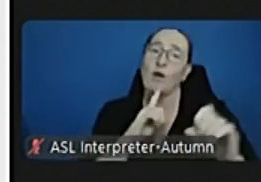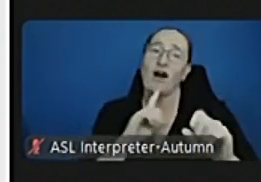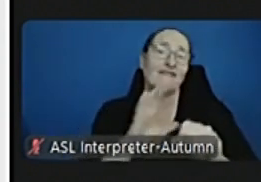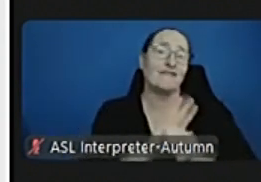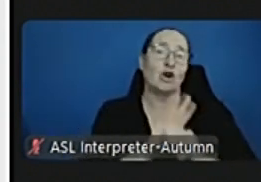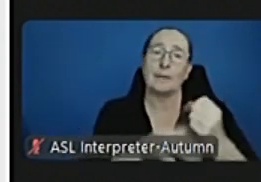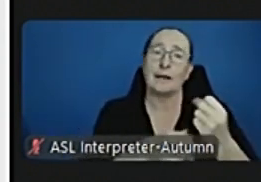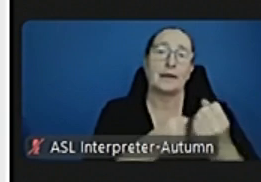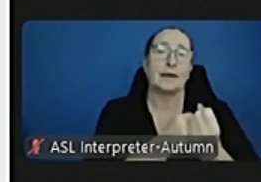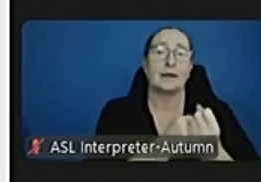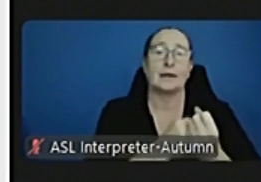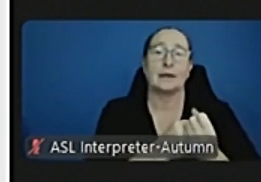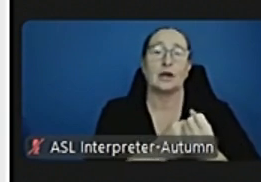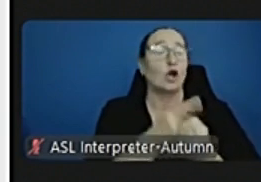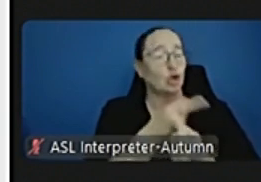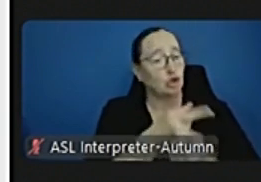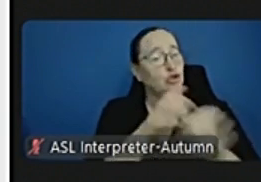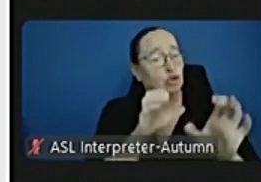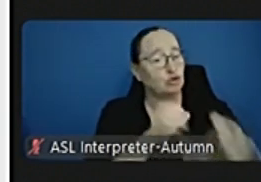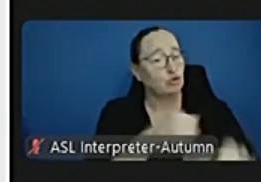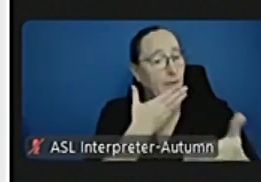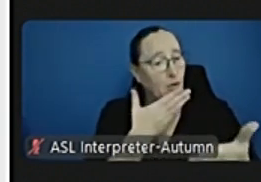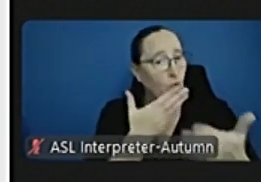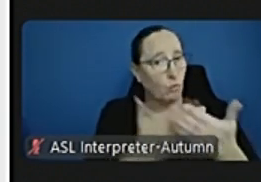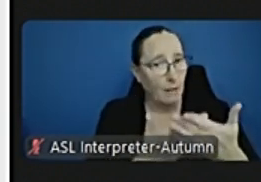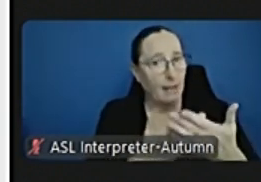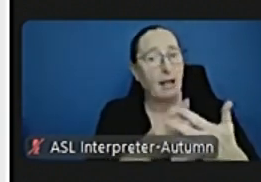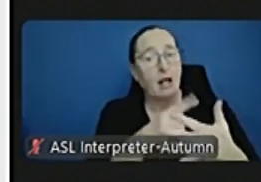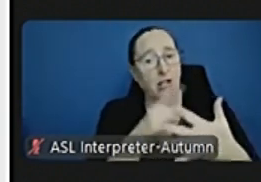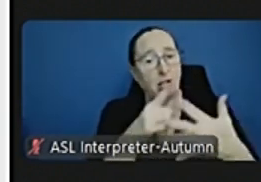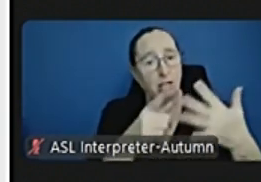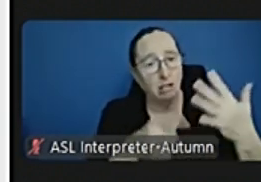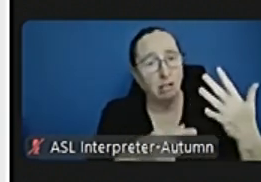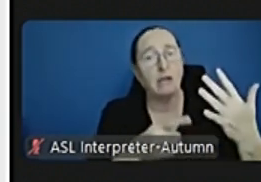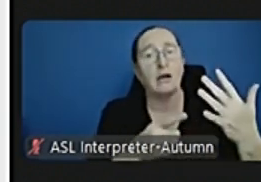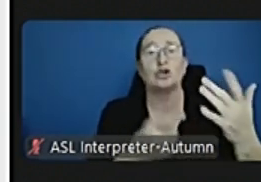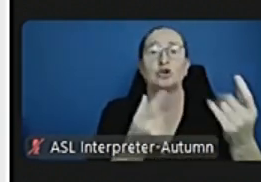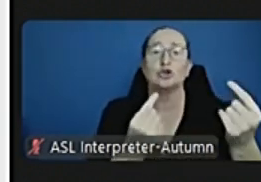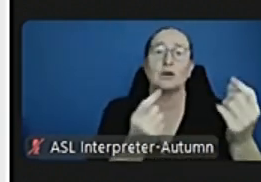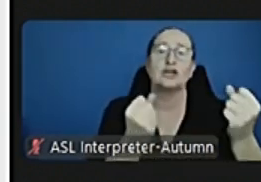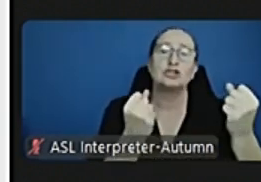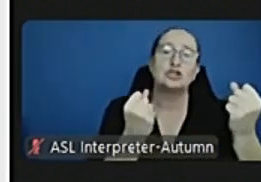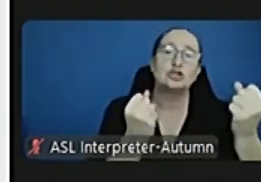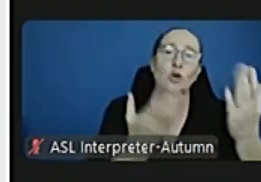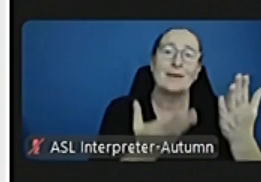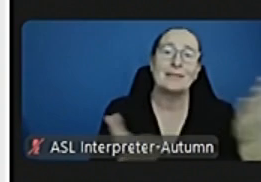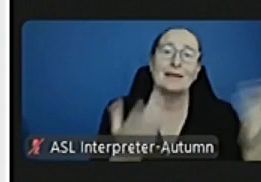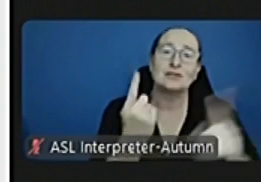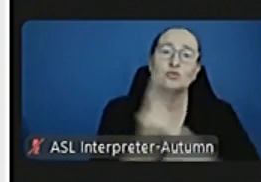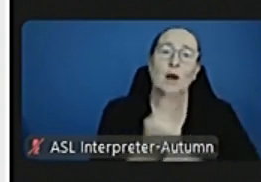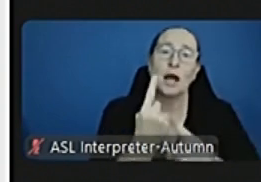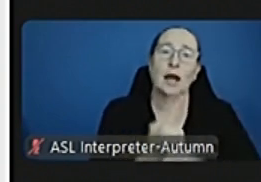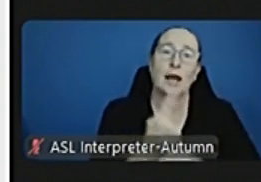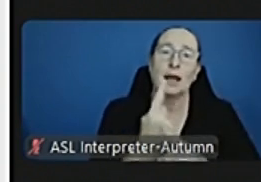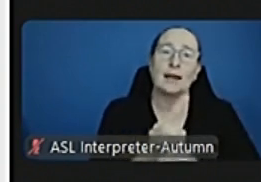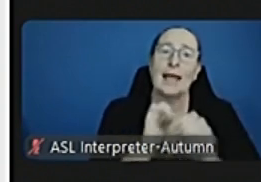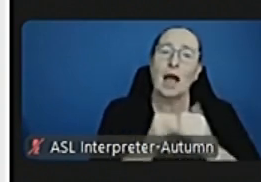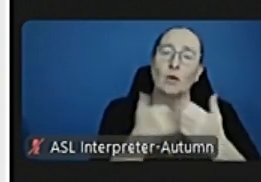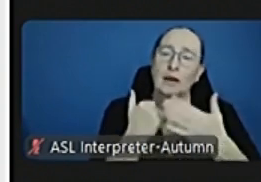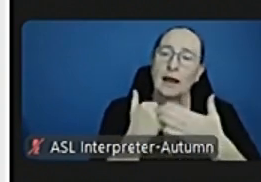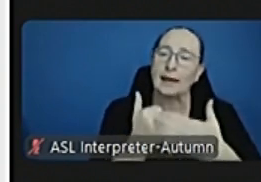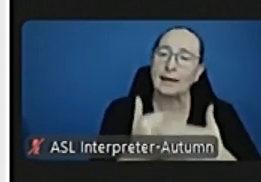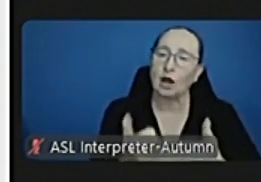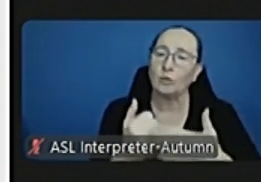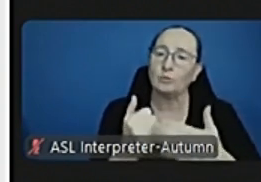to you're doing well all the way along here. You're doing so many things right. How can I help you on this